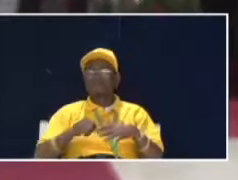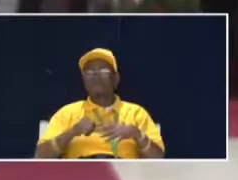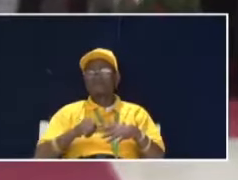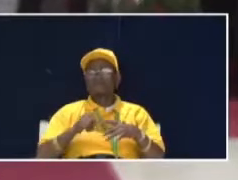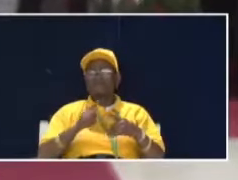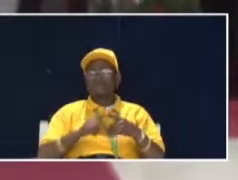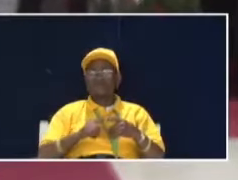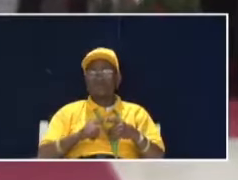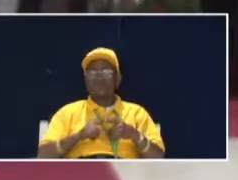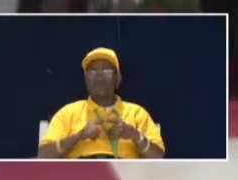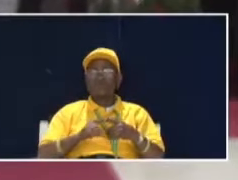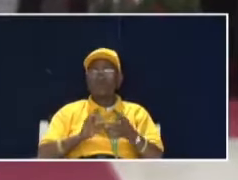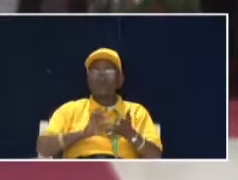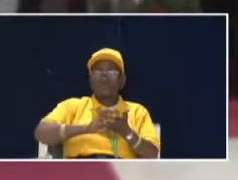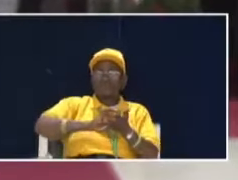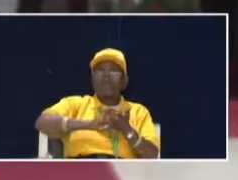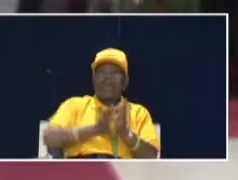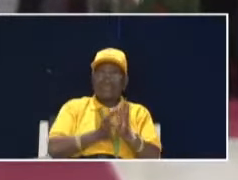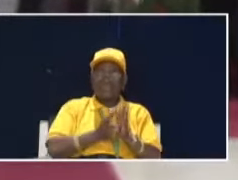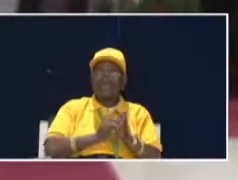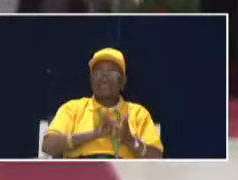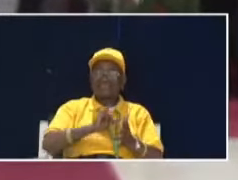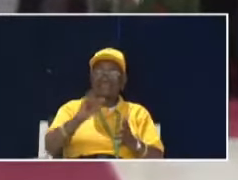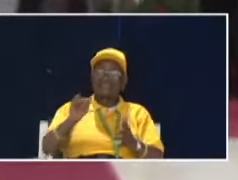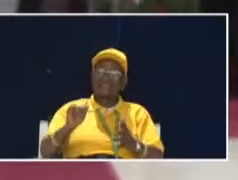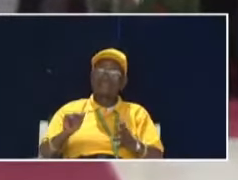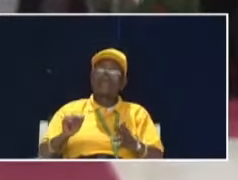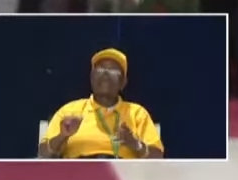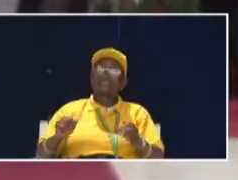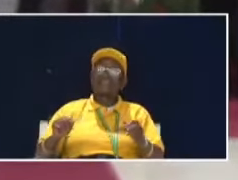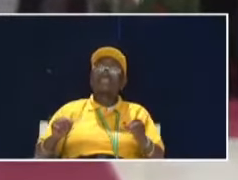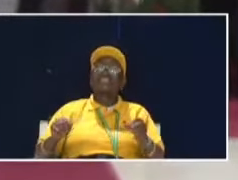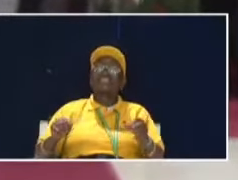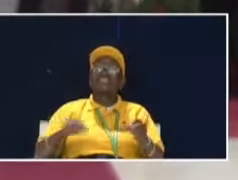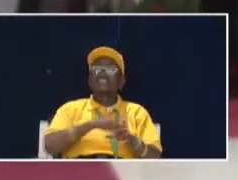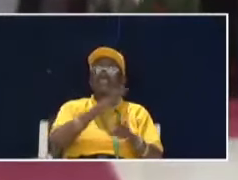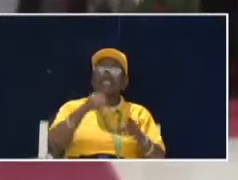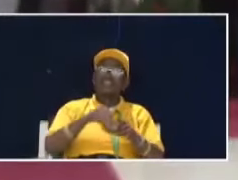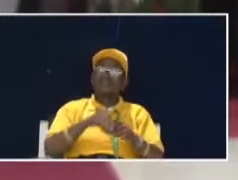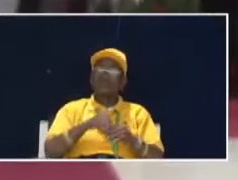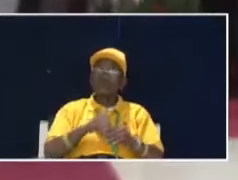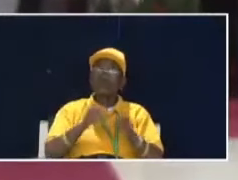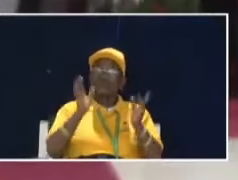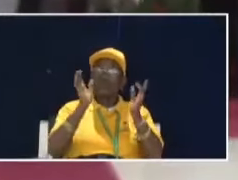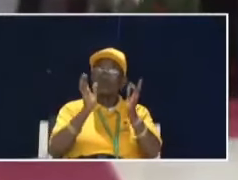to dealing in close contact with God